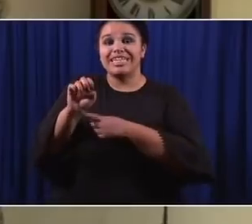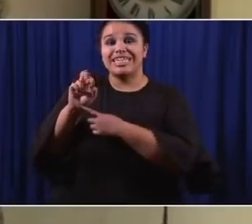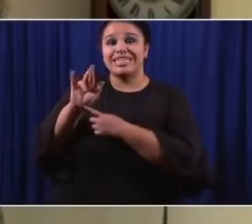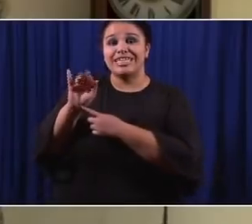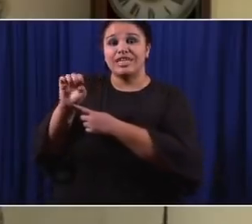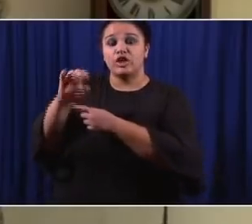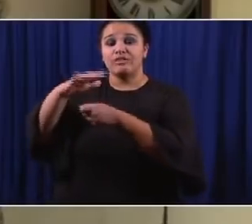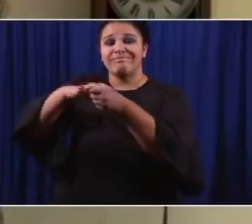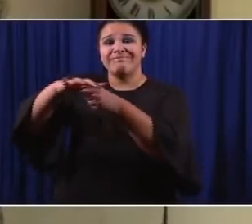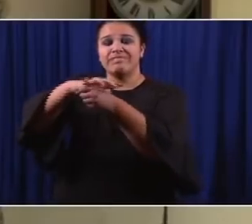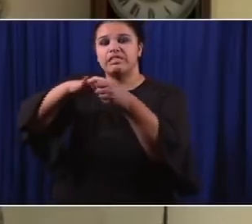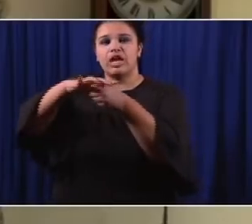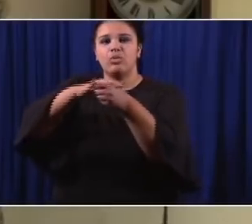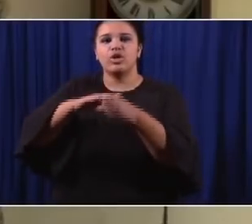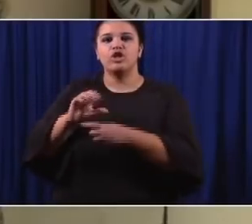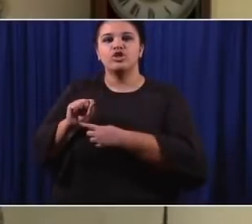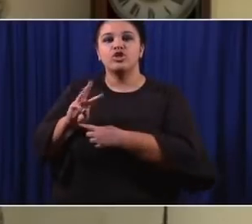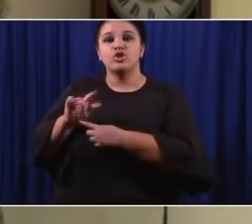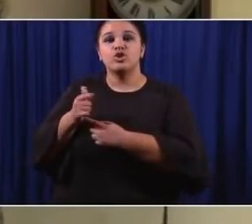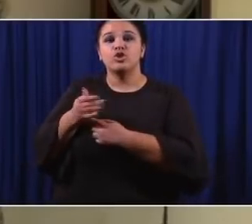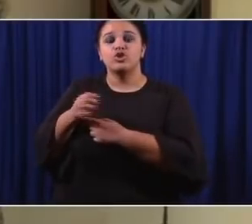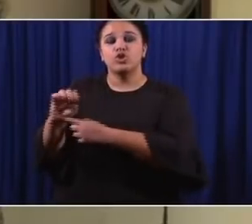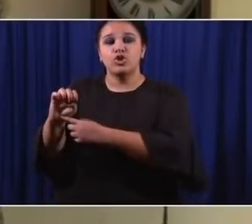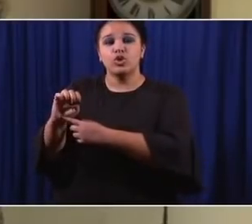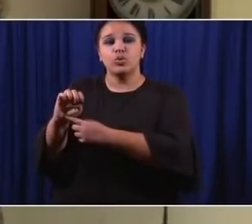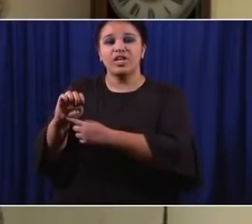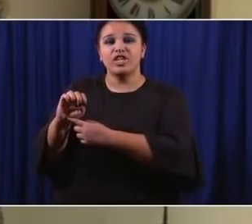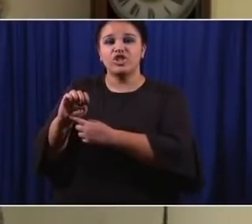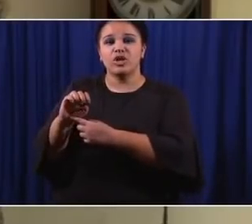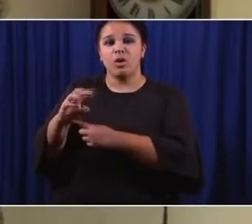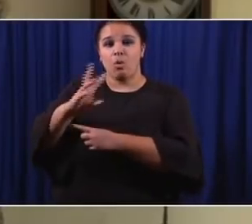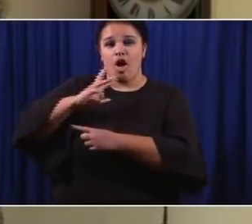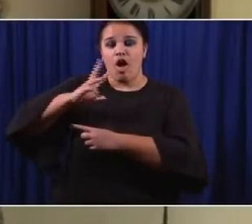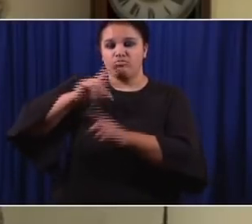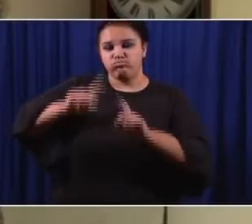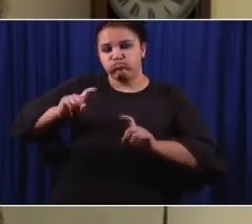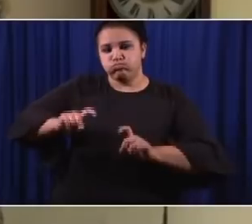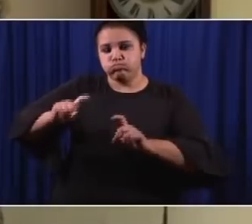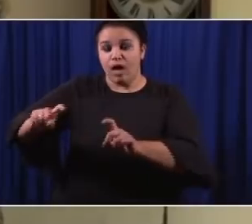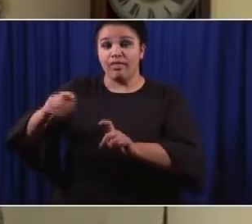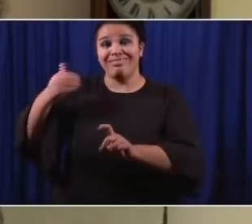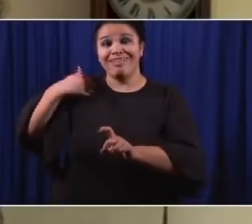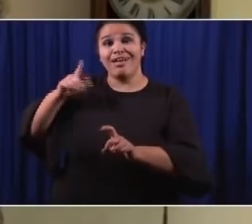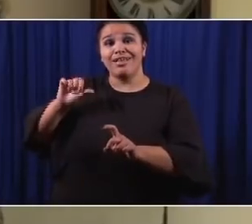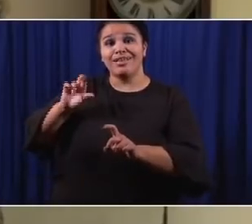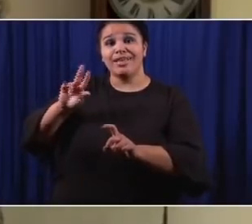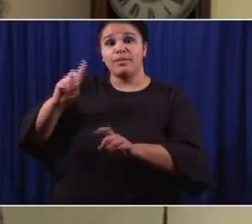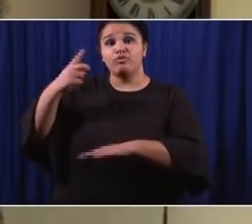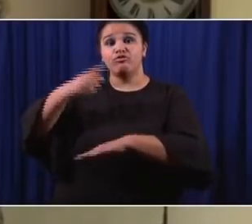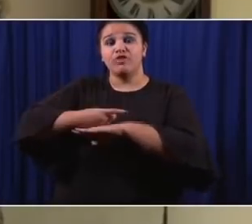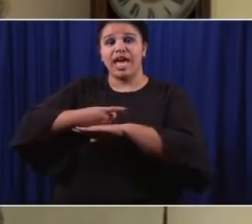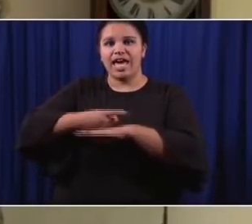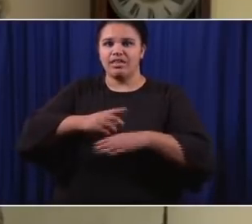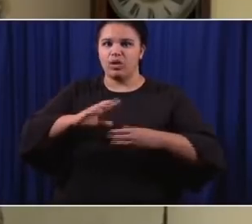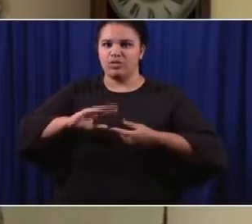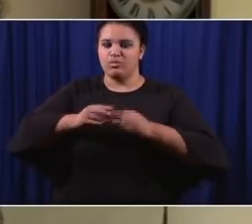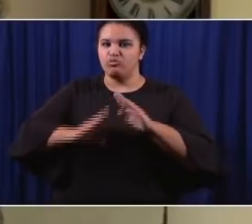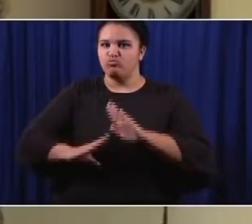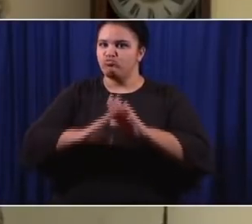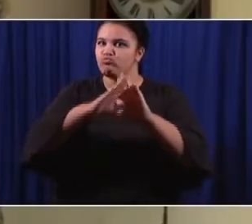sewage testing showed an increase in coronavirus levels following Labor Day. And since a couple of weeks have passed since Labor Day, we're